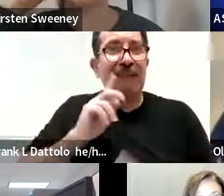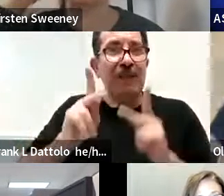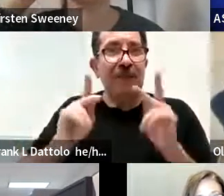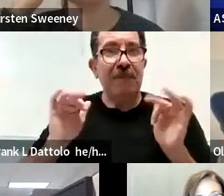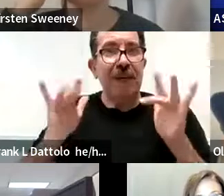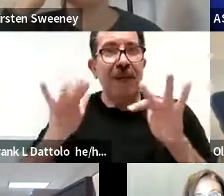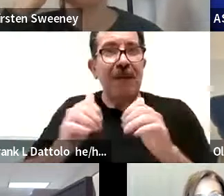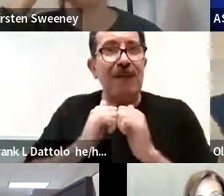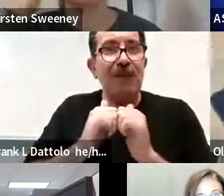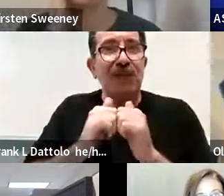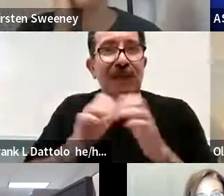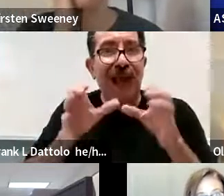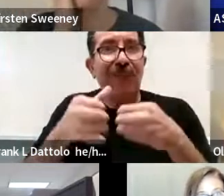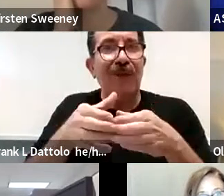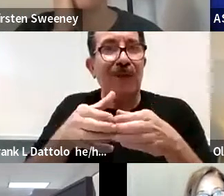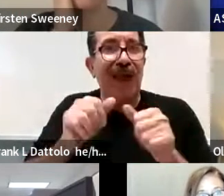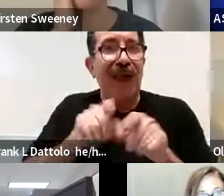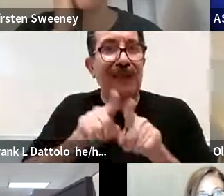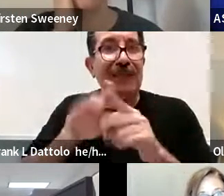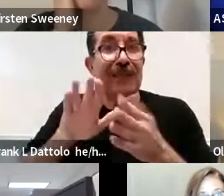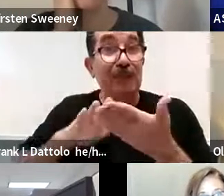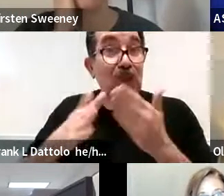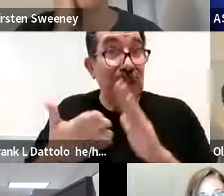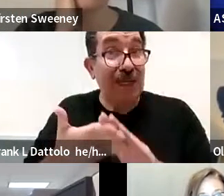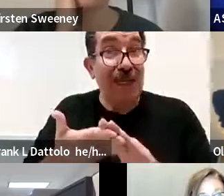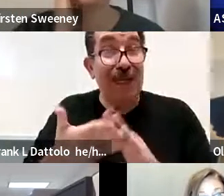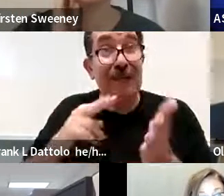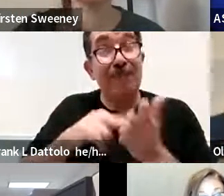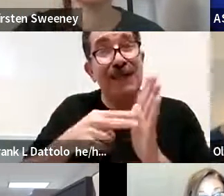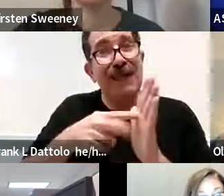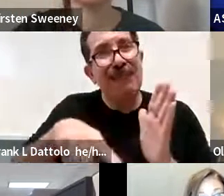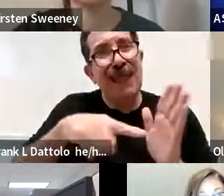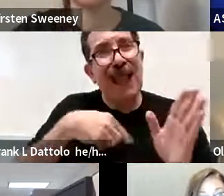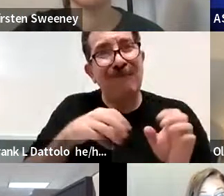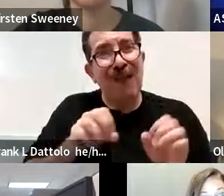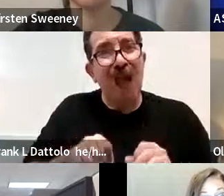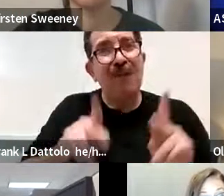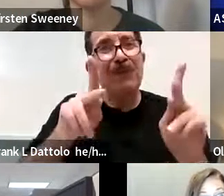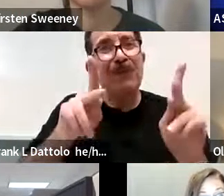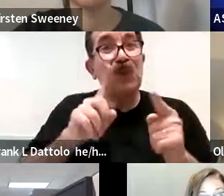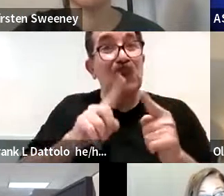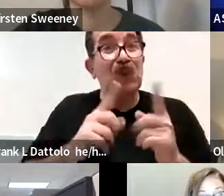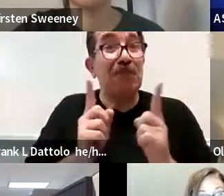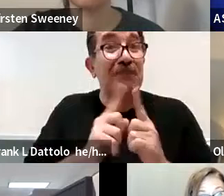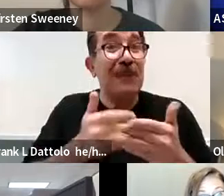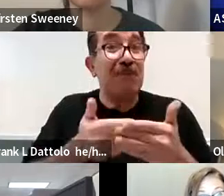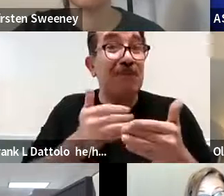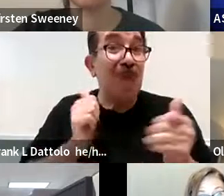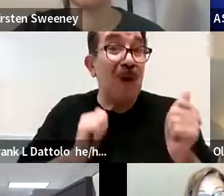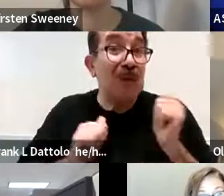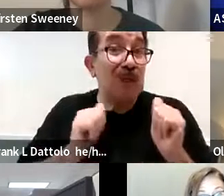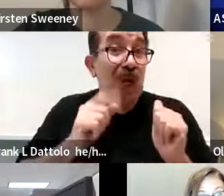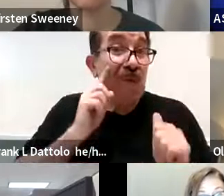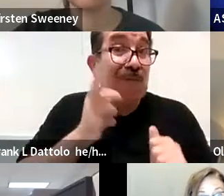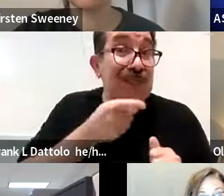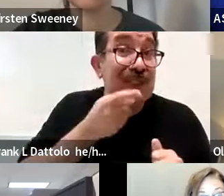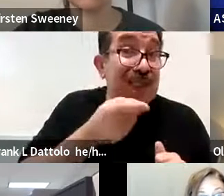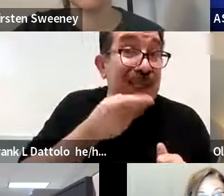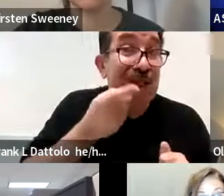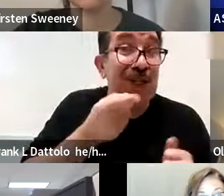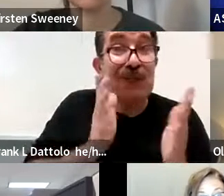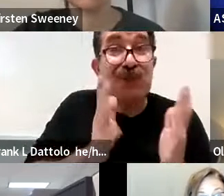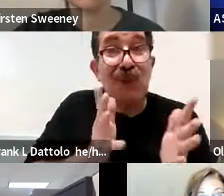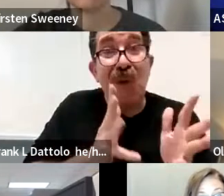XYZ Theater. And imagine all the deaf people in the community coming together and being able to do that because of this